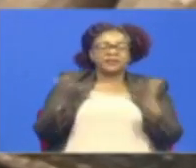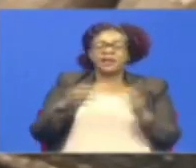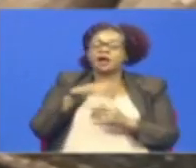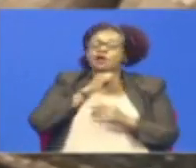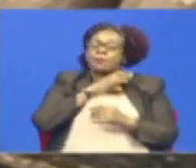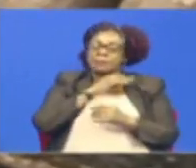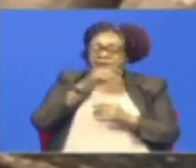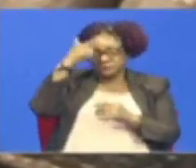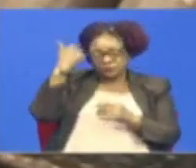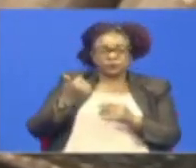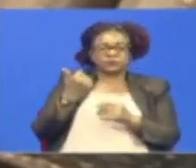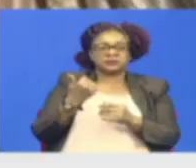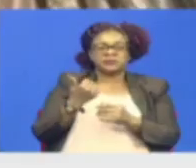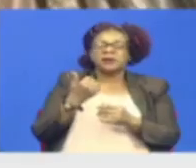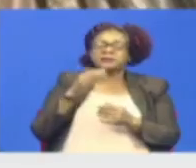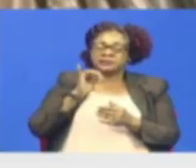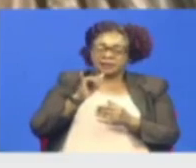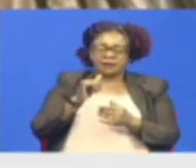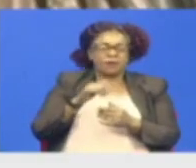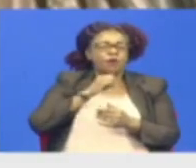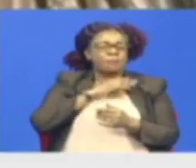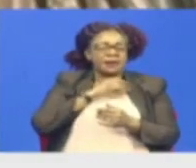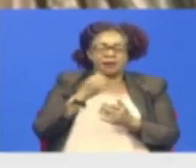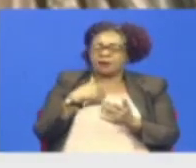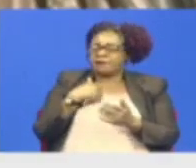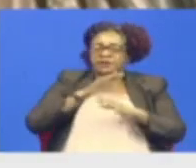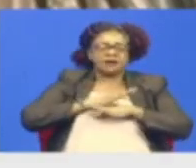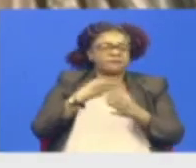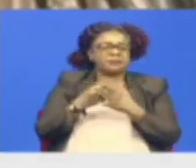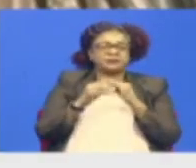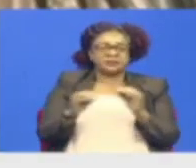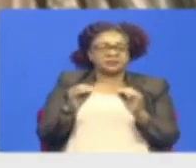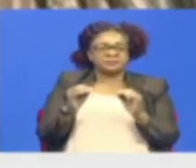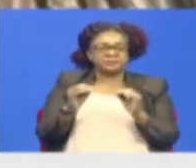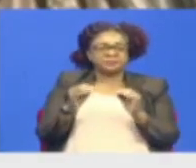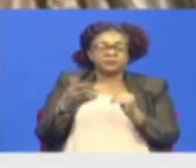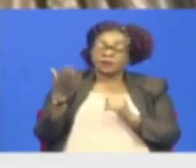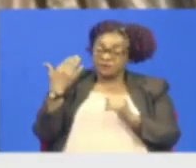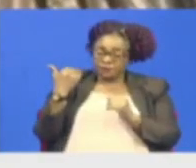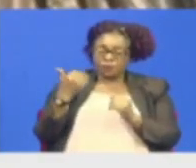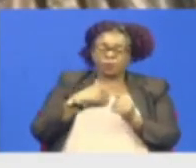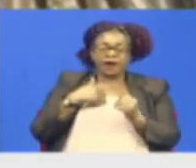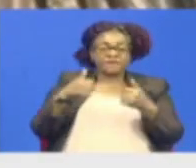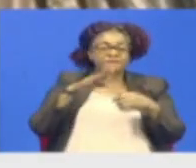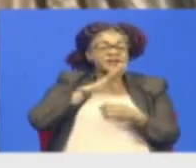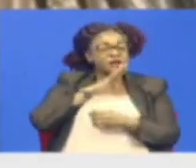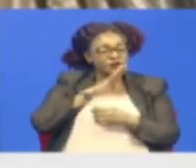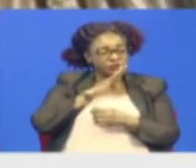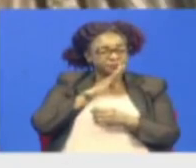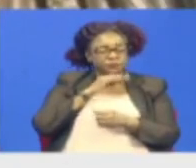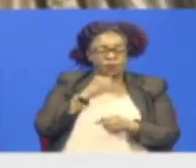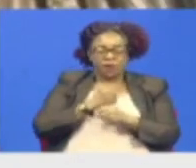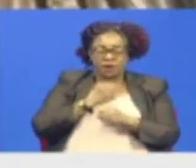death industry are in mourning. Wengi wetu tulikuwa tunafanya matanga pia. Hizo ni kazi ambayo tulikuwa